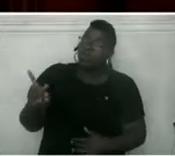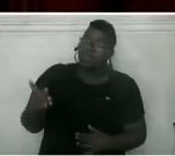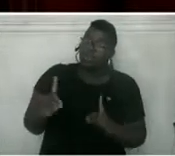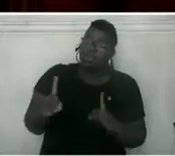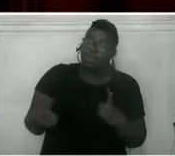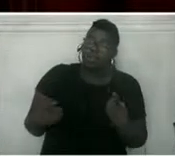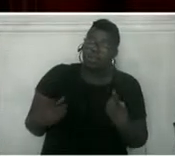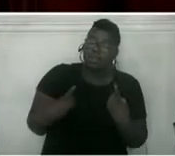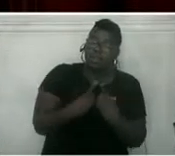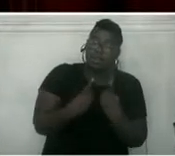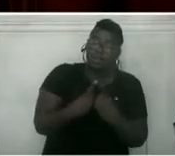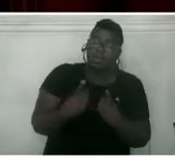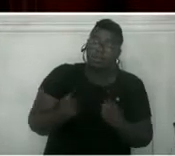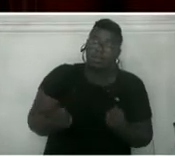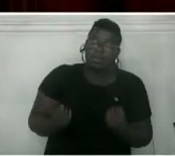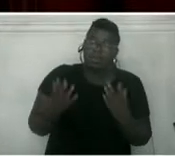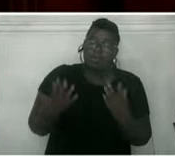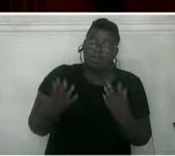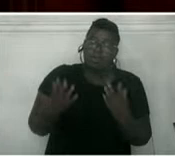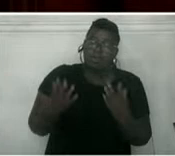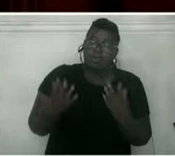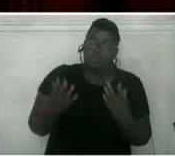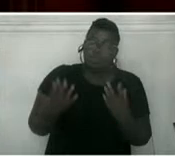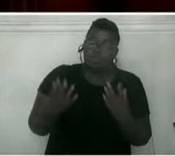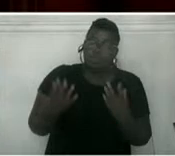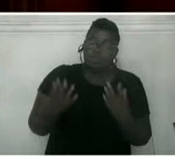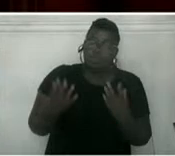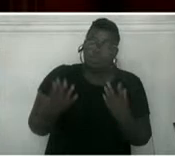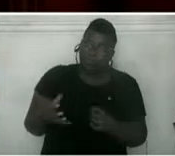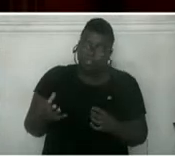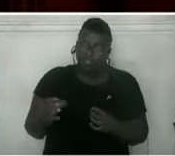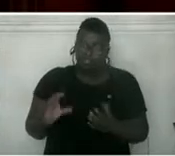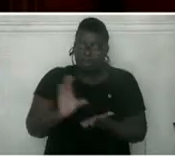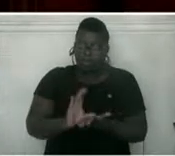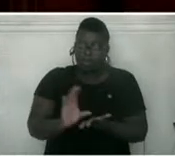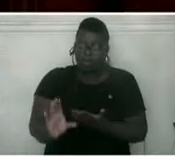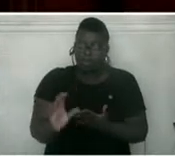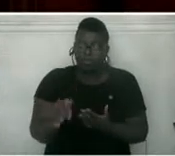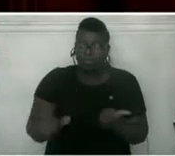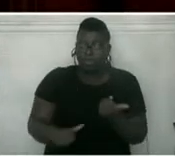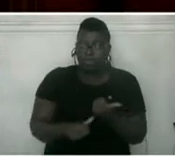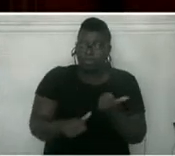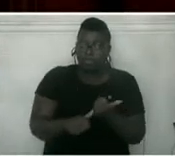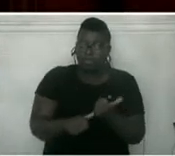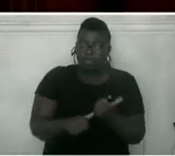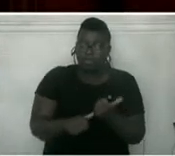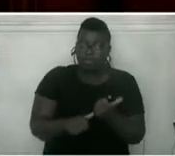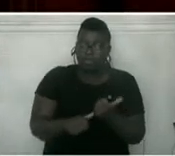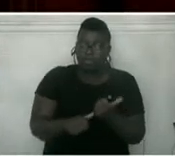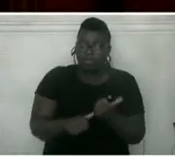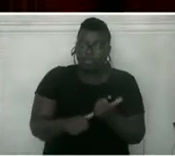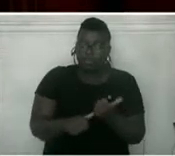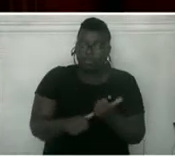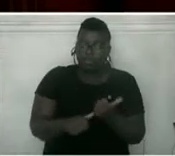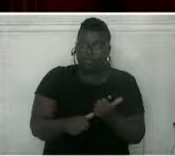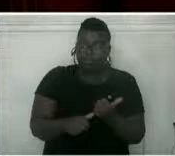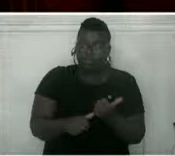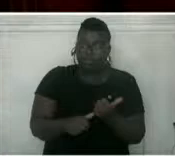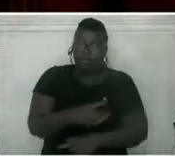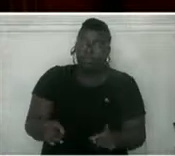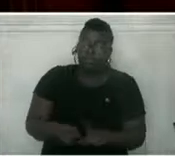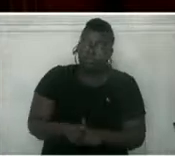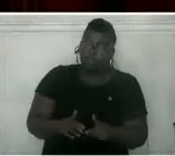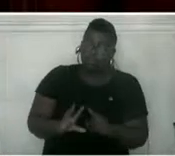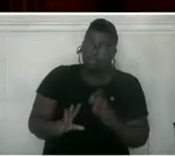to initiate provincial relief fund to assist our athletes, coaches, technical